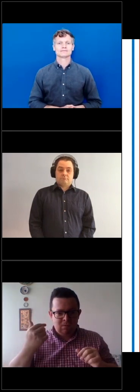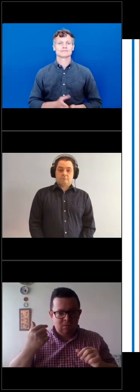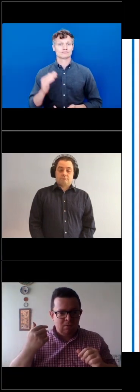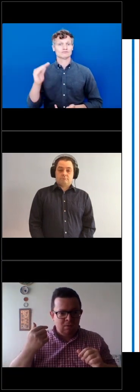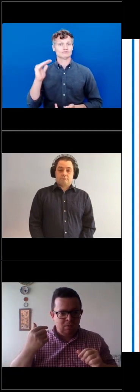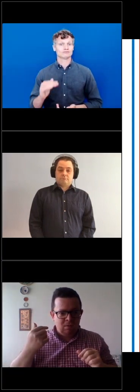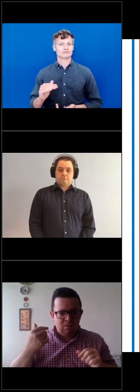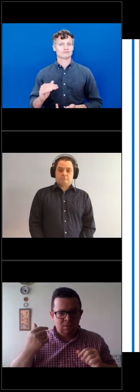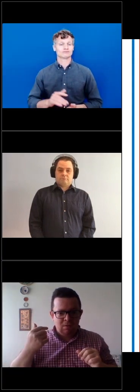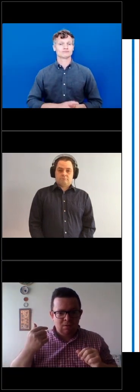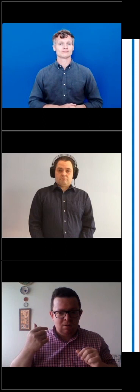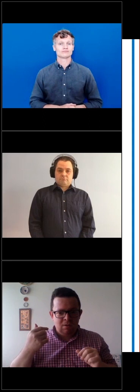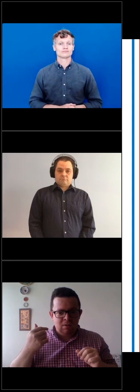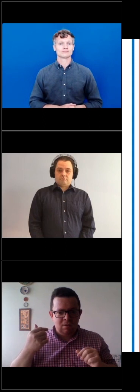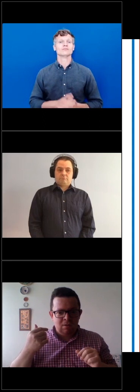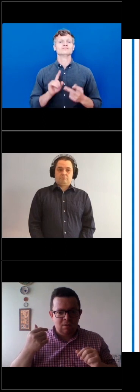the second